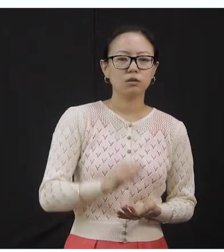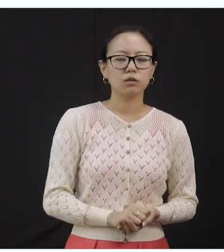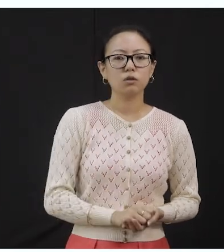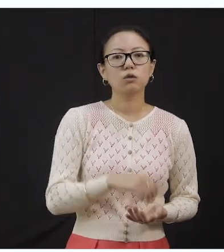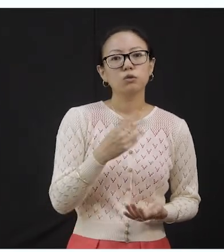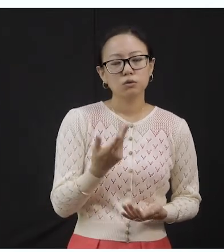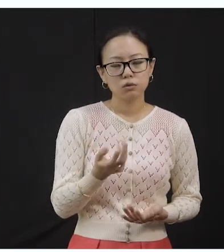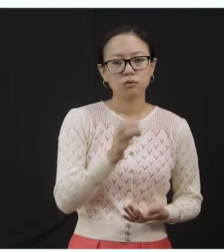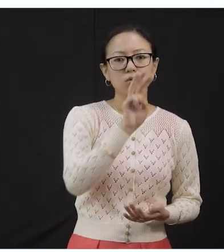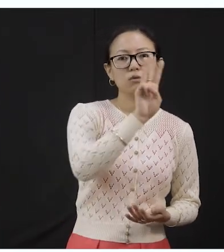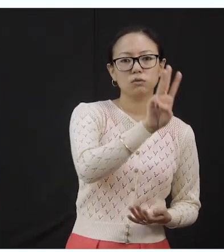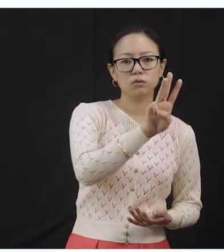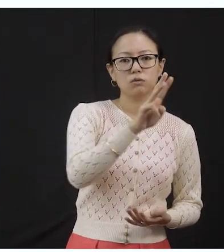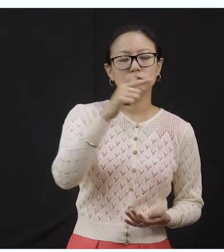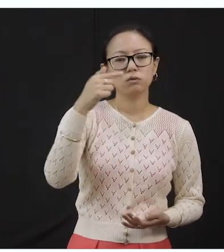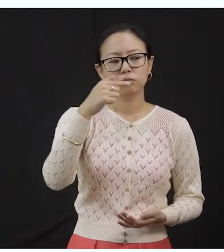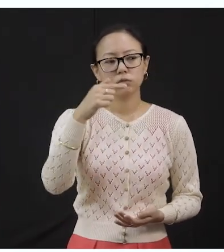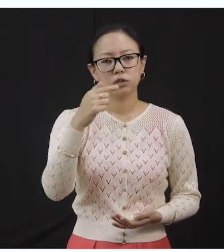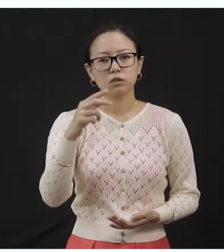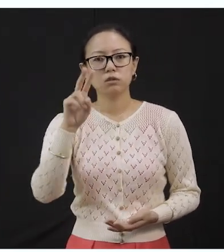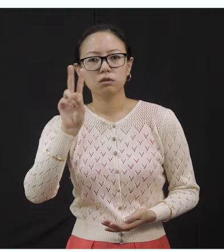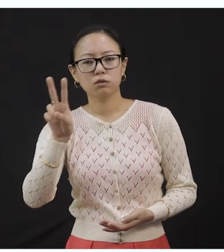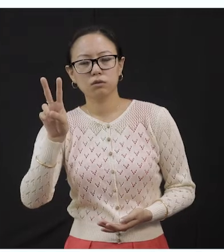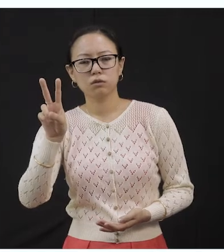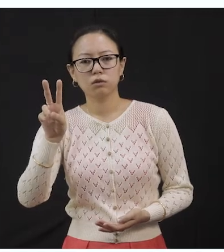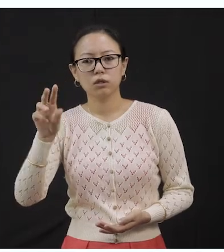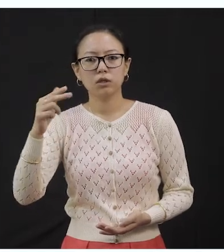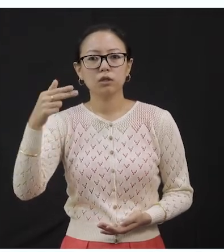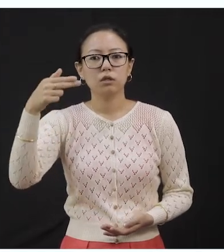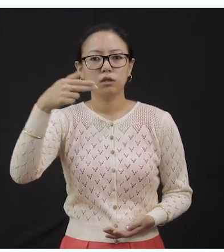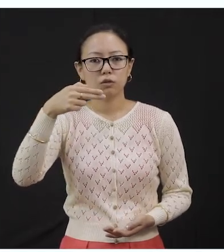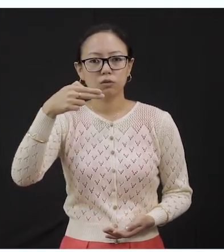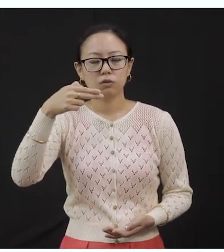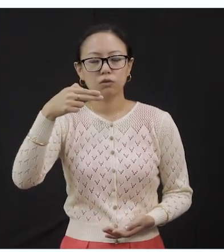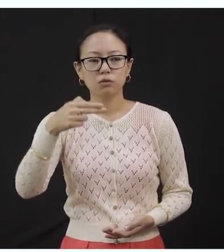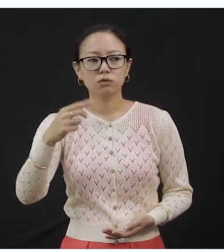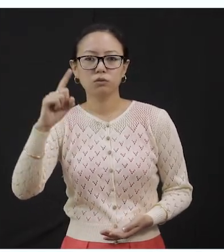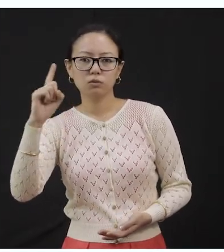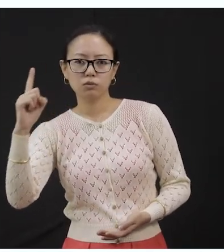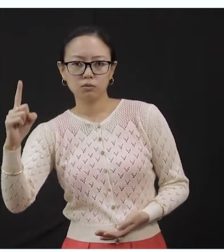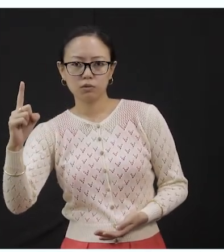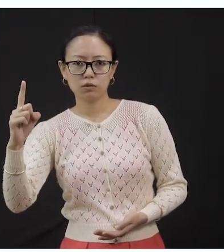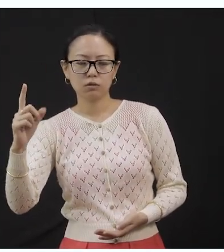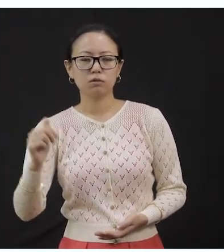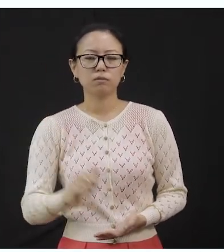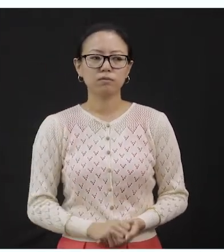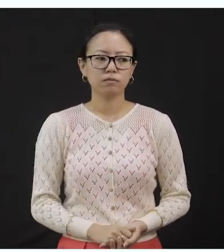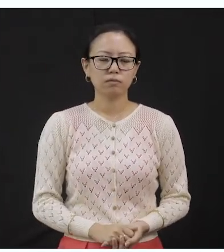first here is 3 books. We are going to take away 2 books from